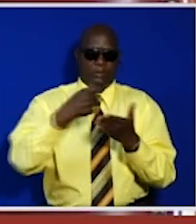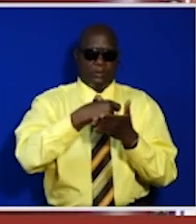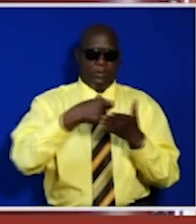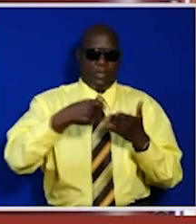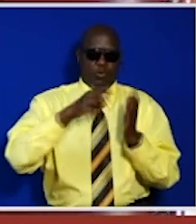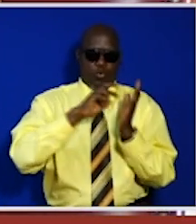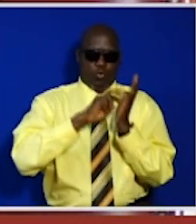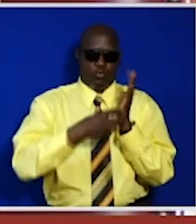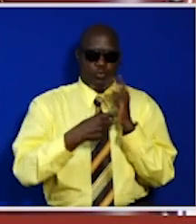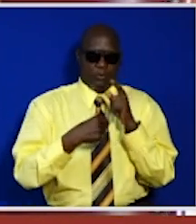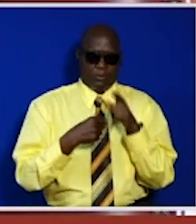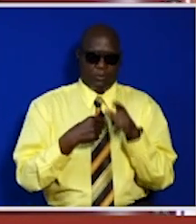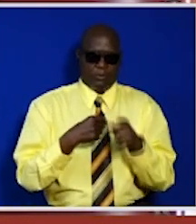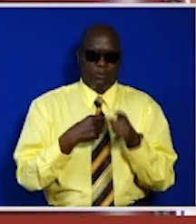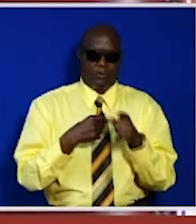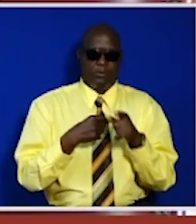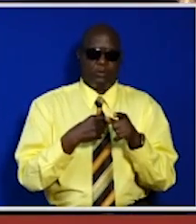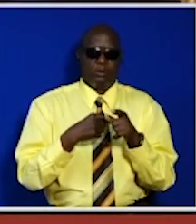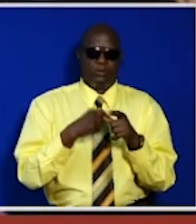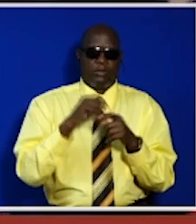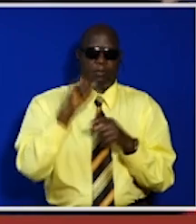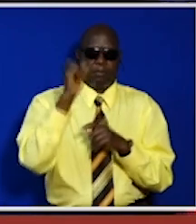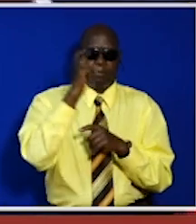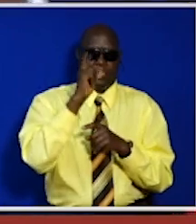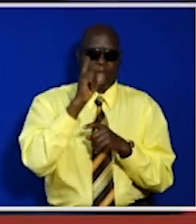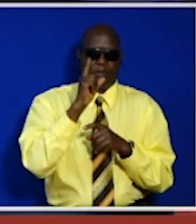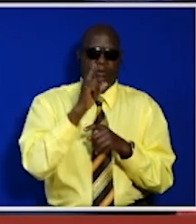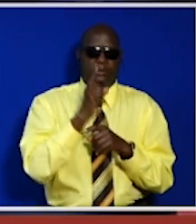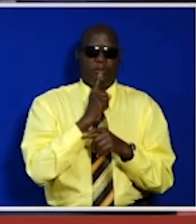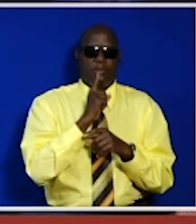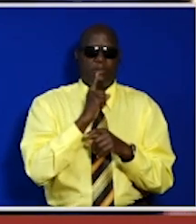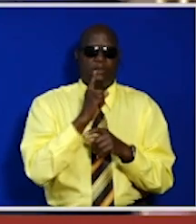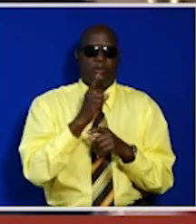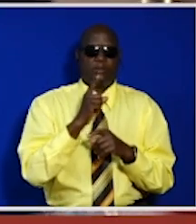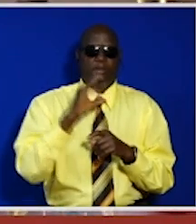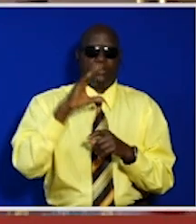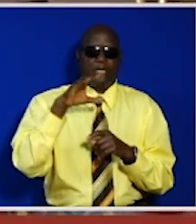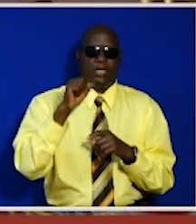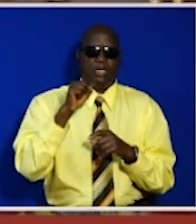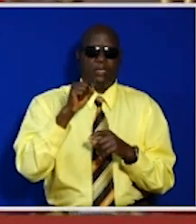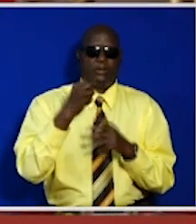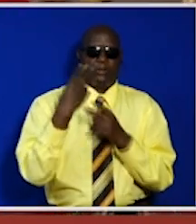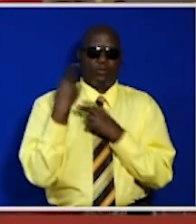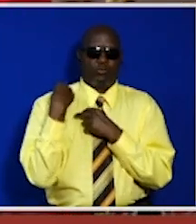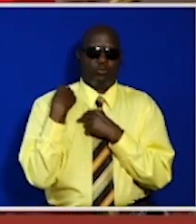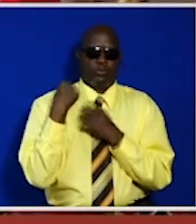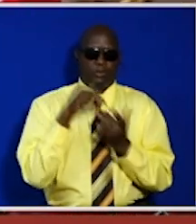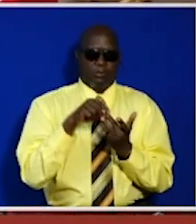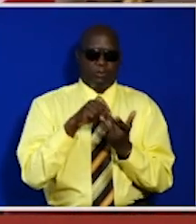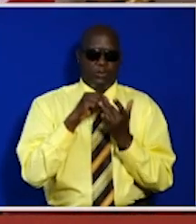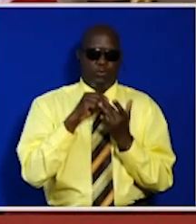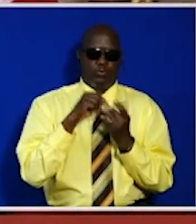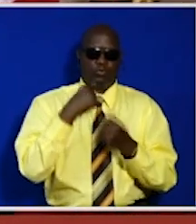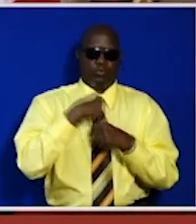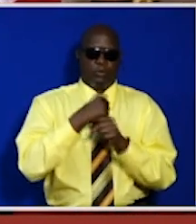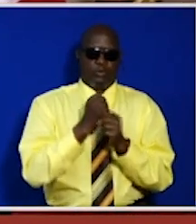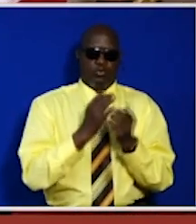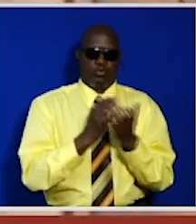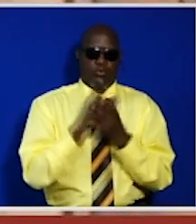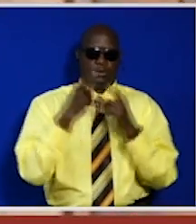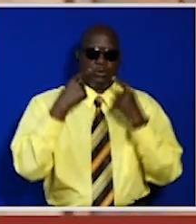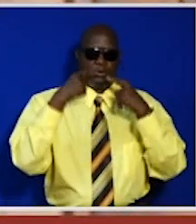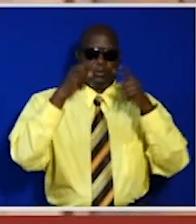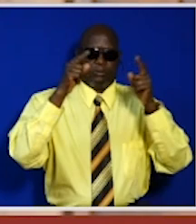hizo, Rais alibainisha kuwa mawaziri wanapaswa kuchukua majukumu binafsi katika kuhakikisha mafanikio ya wizara